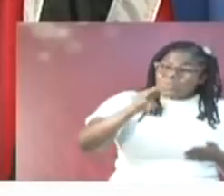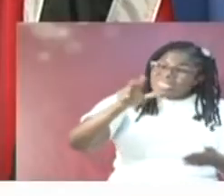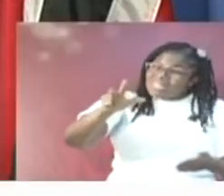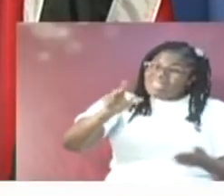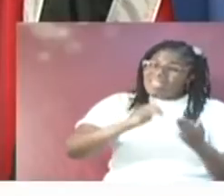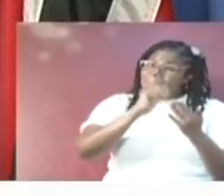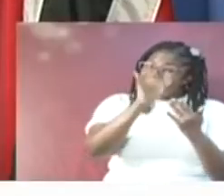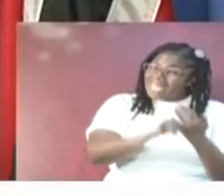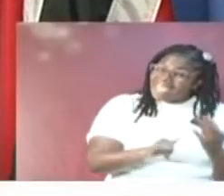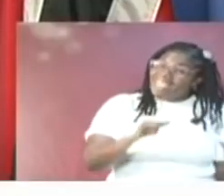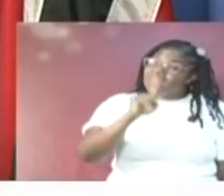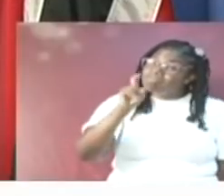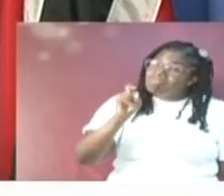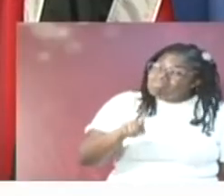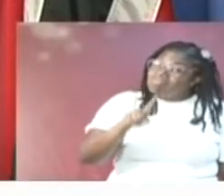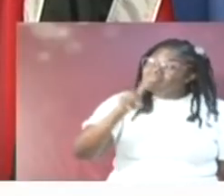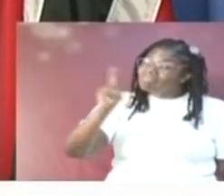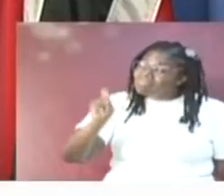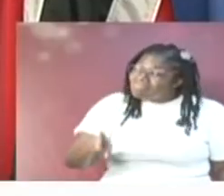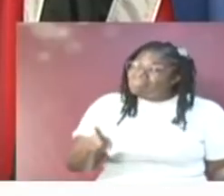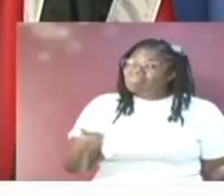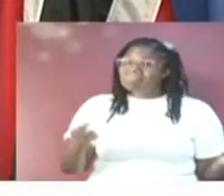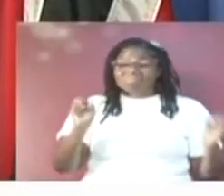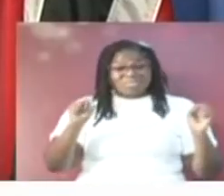And of course,